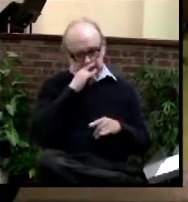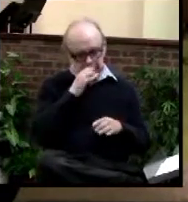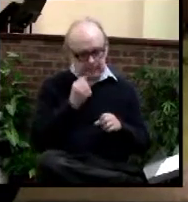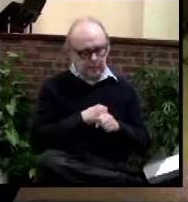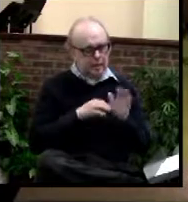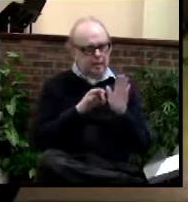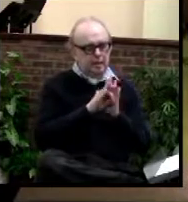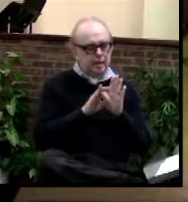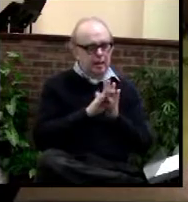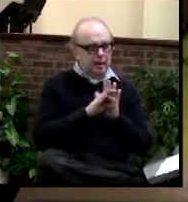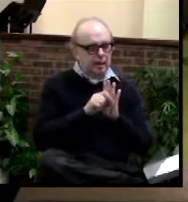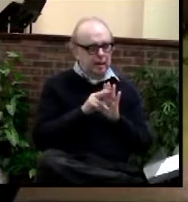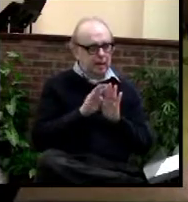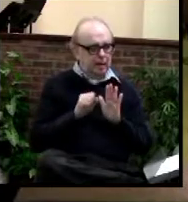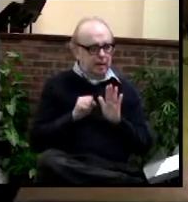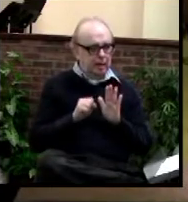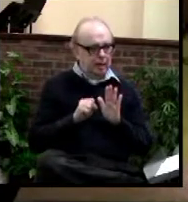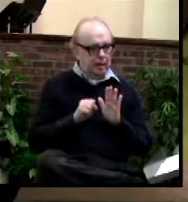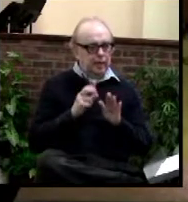jeans, they'll wear them forever.